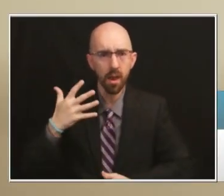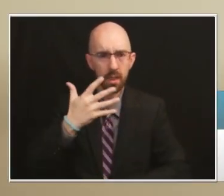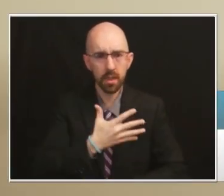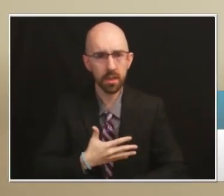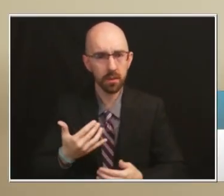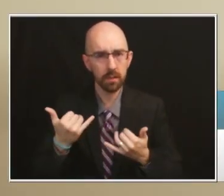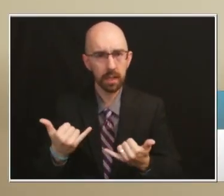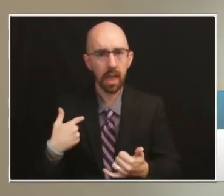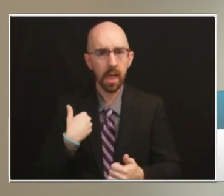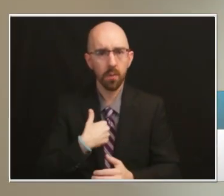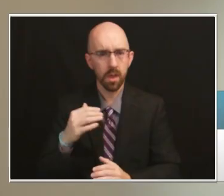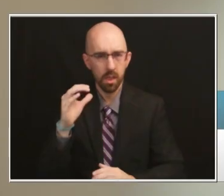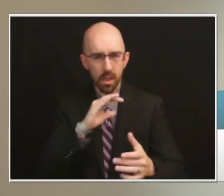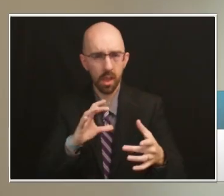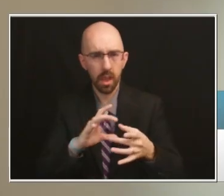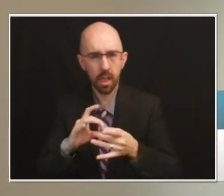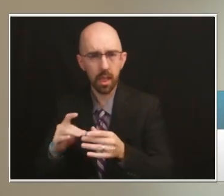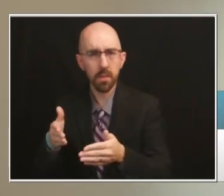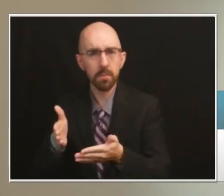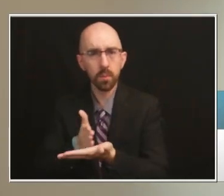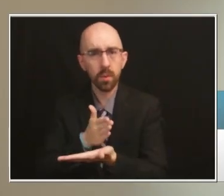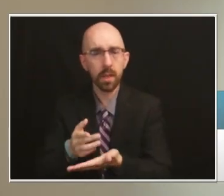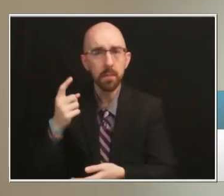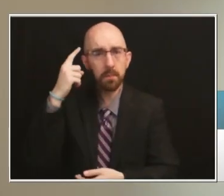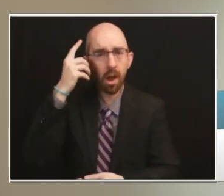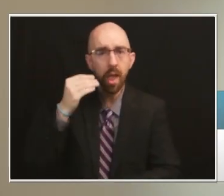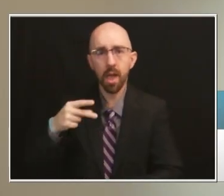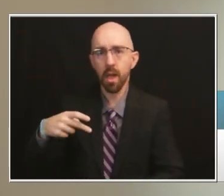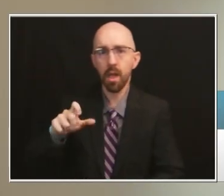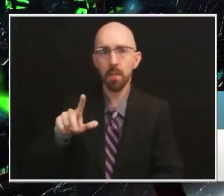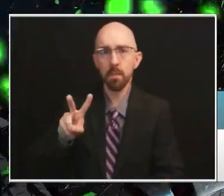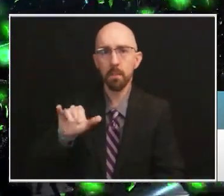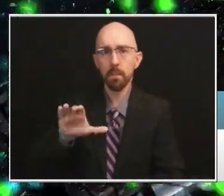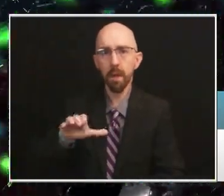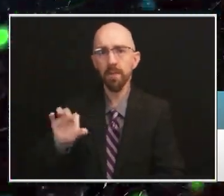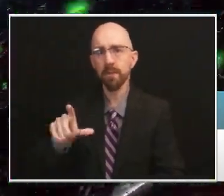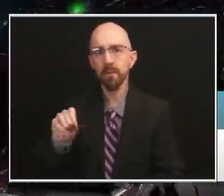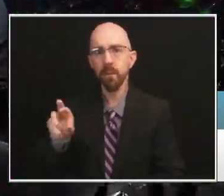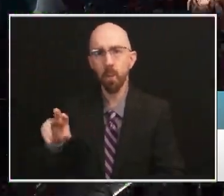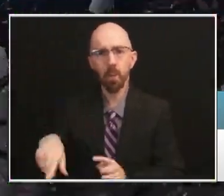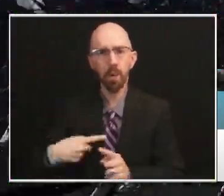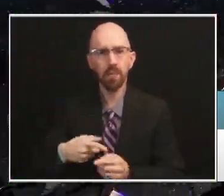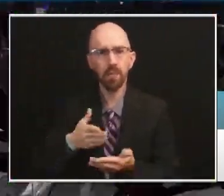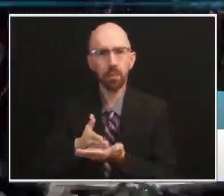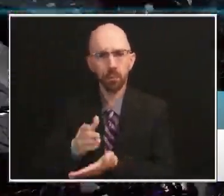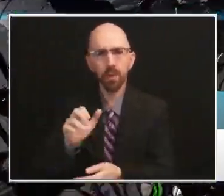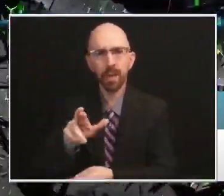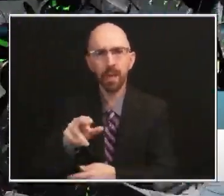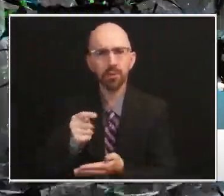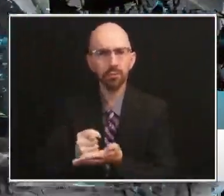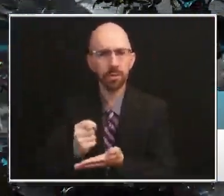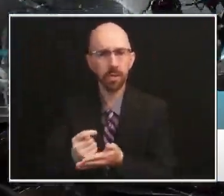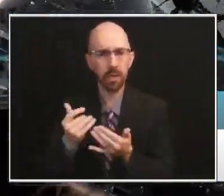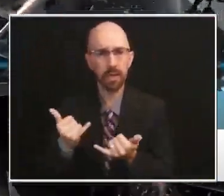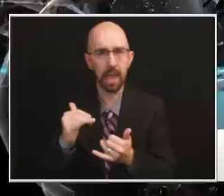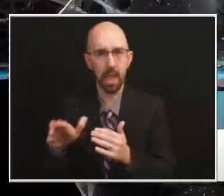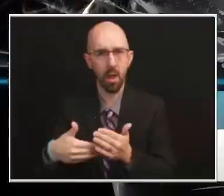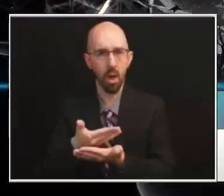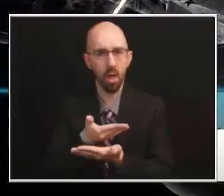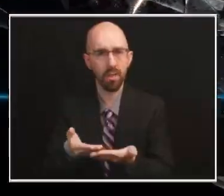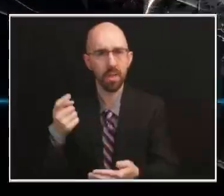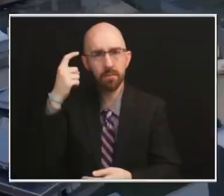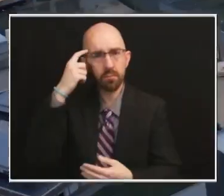we explore the link between the brain and the pelvic floor when undergoing cancer treatments on today's All Things Brain Health.